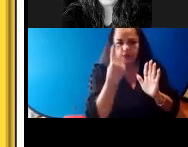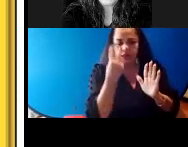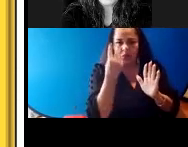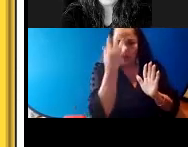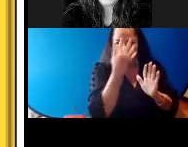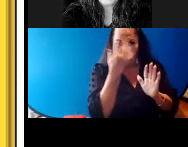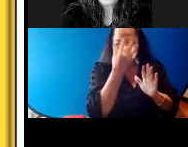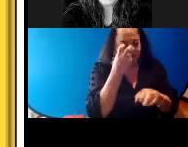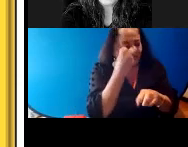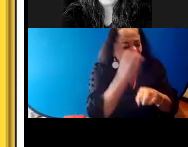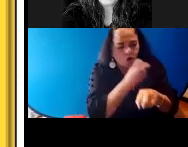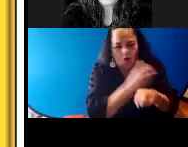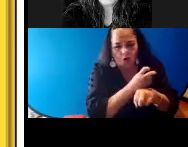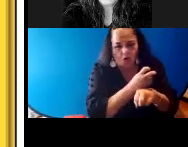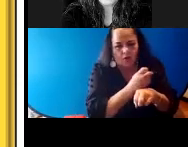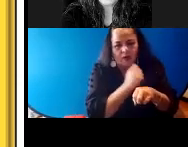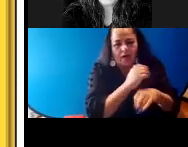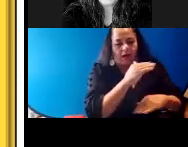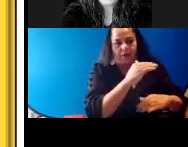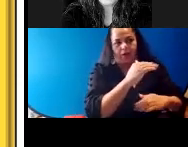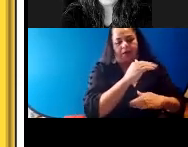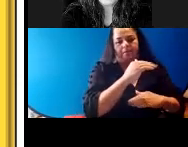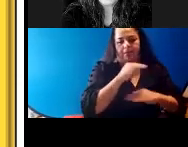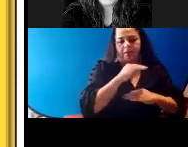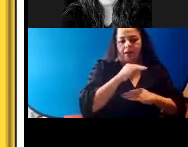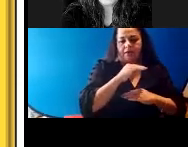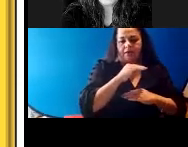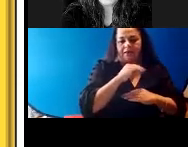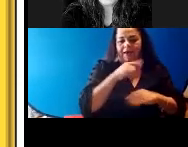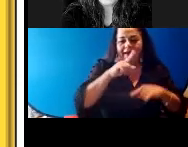But I don't mean to, I'm not trying to minimize